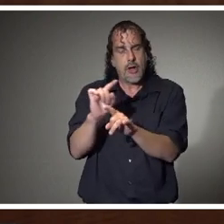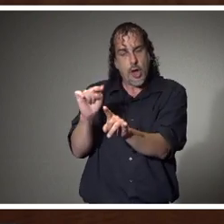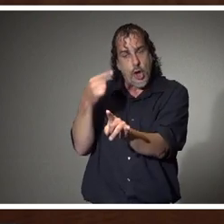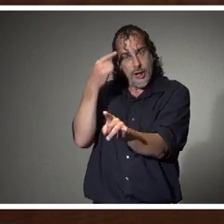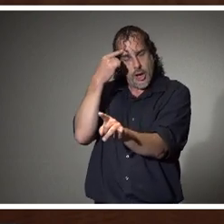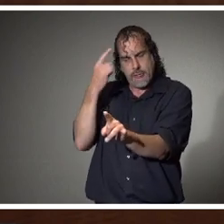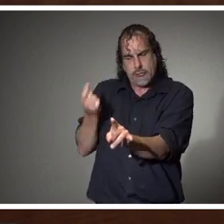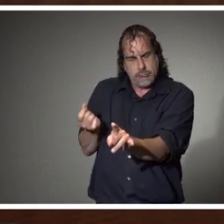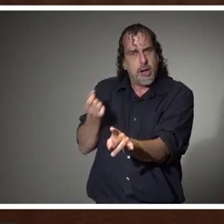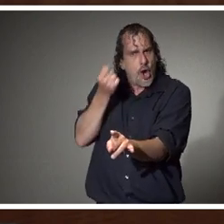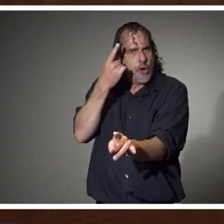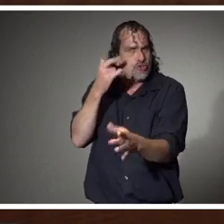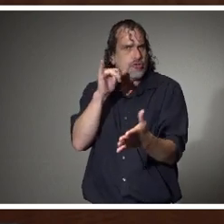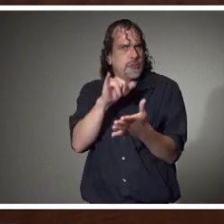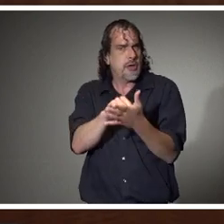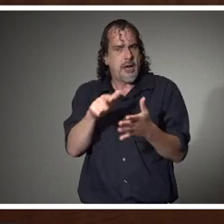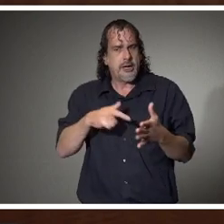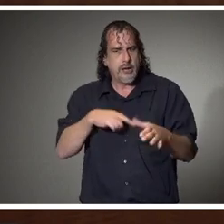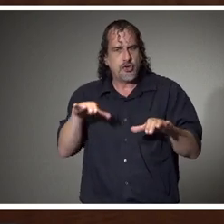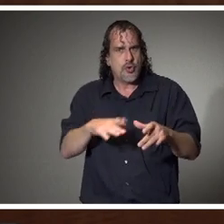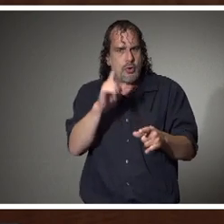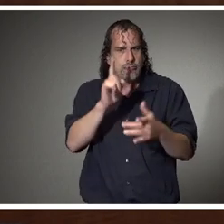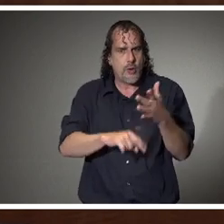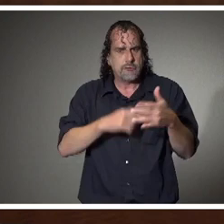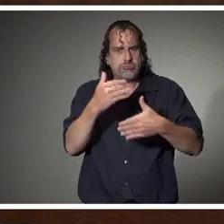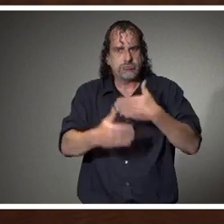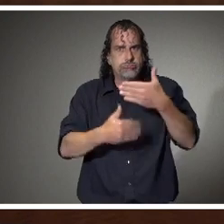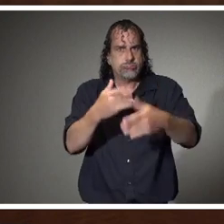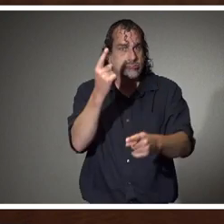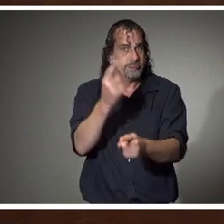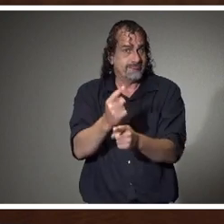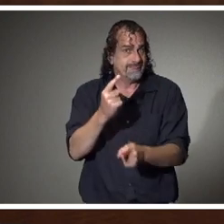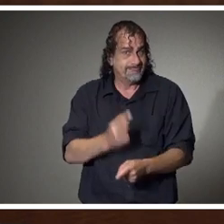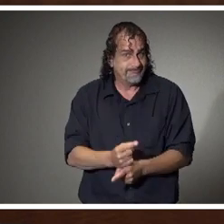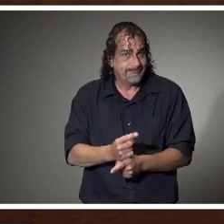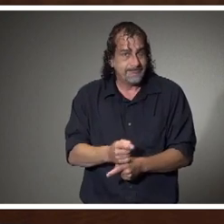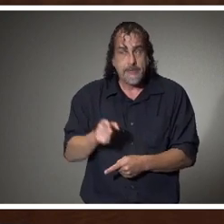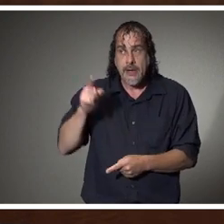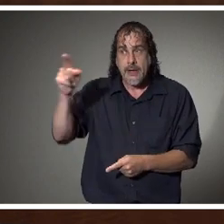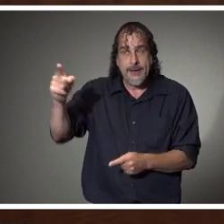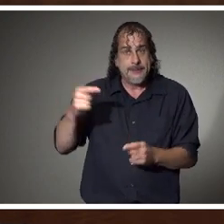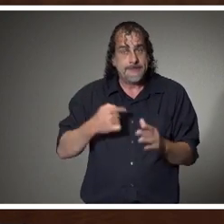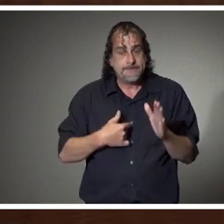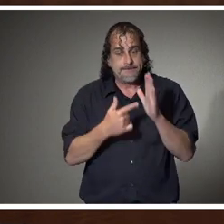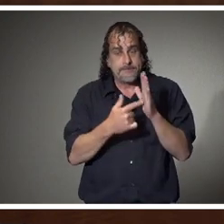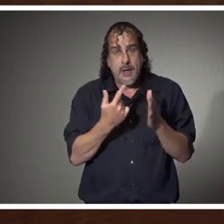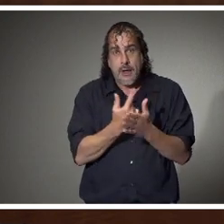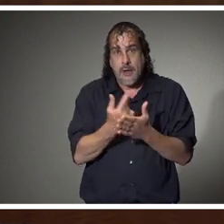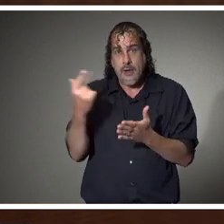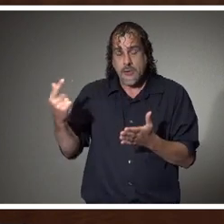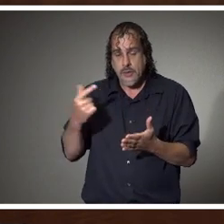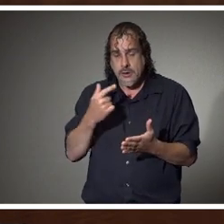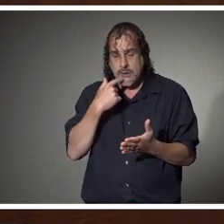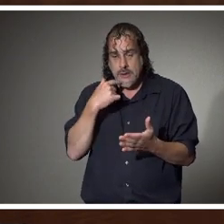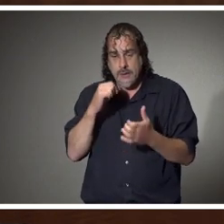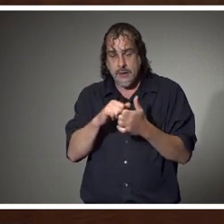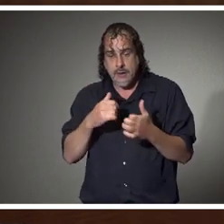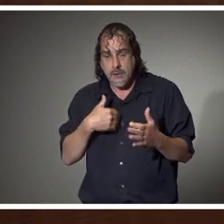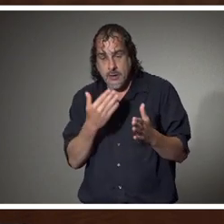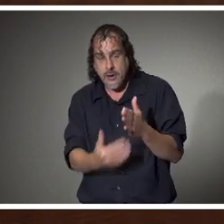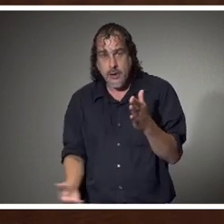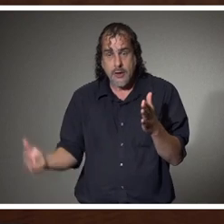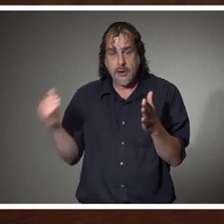this balance and he's taking the right steps. For example, the governor's executive order last week included the resumption